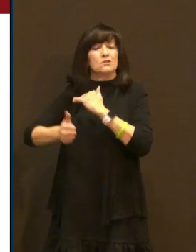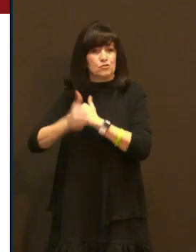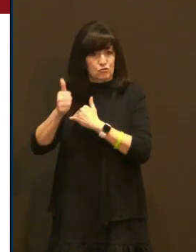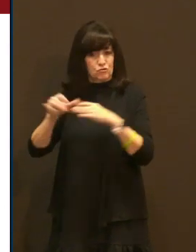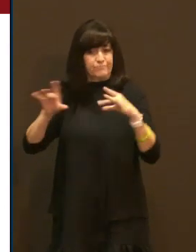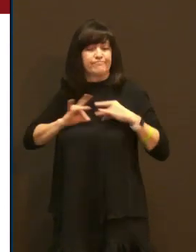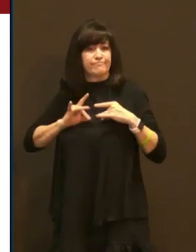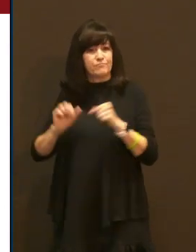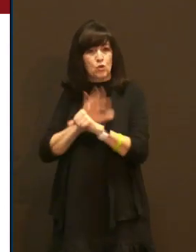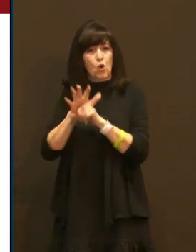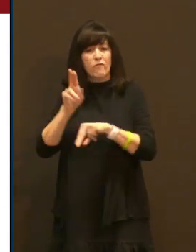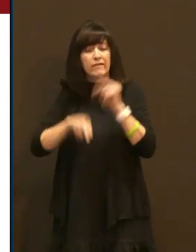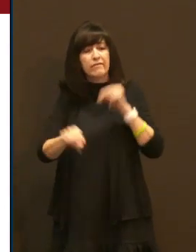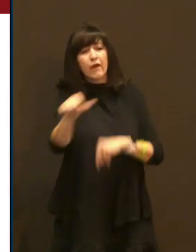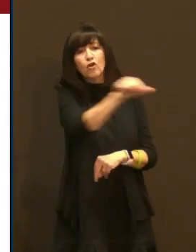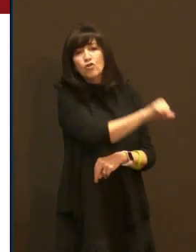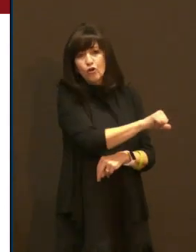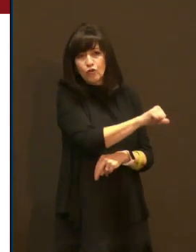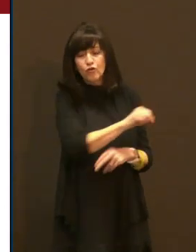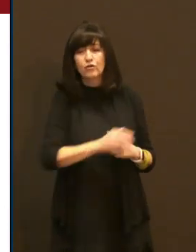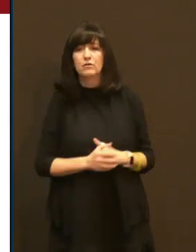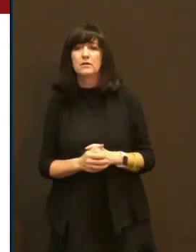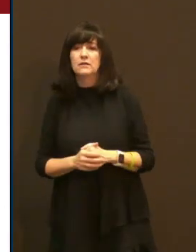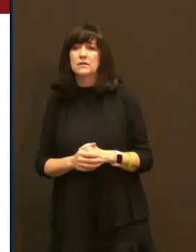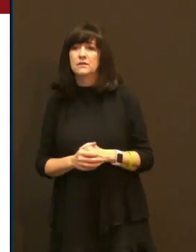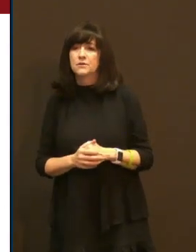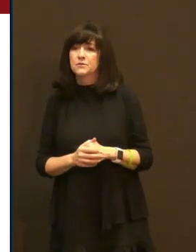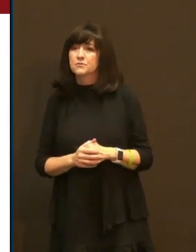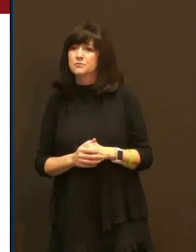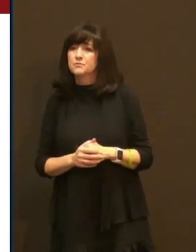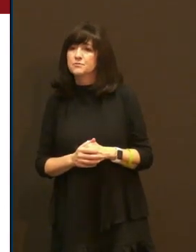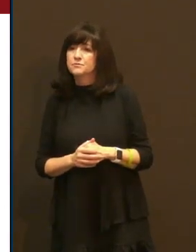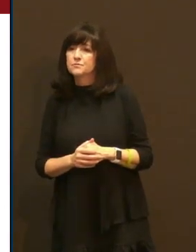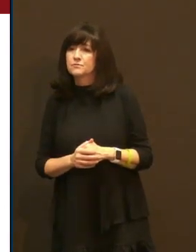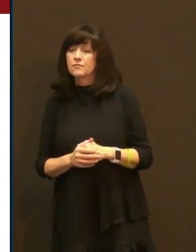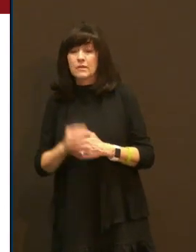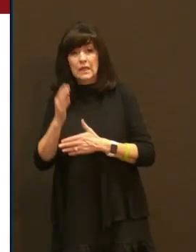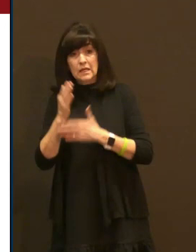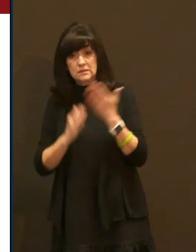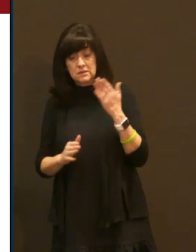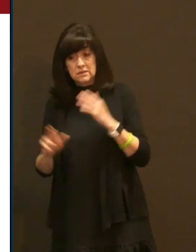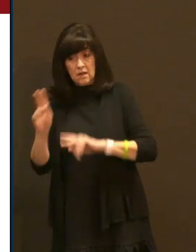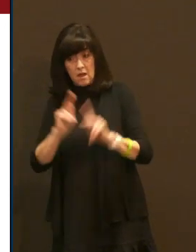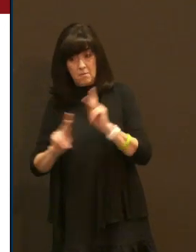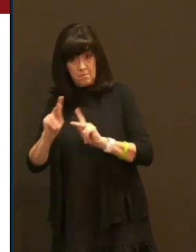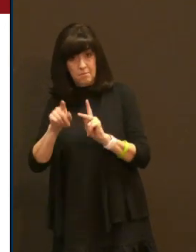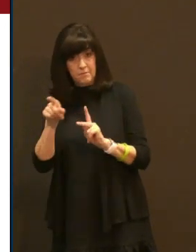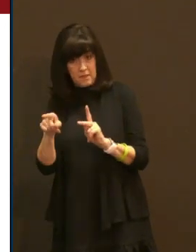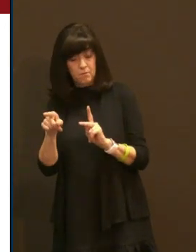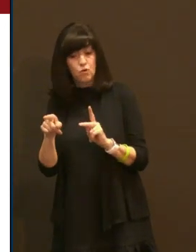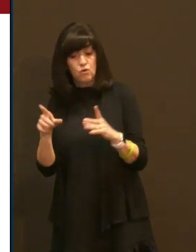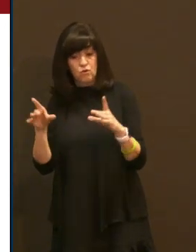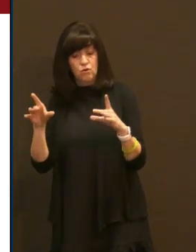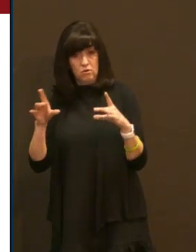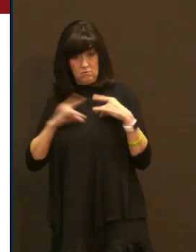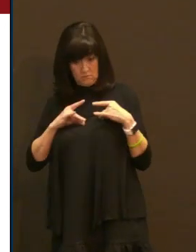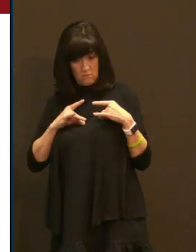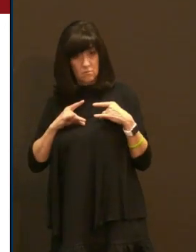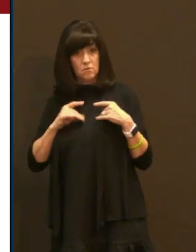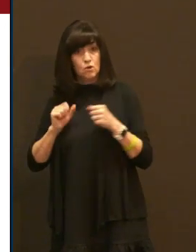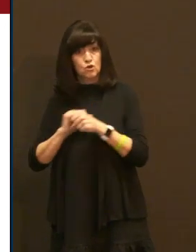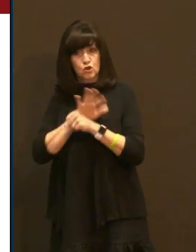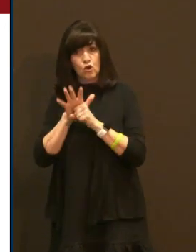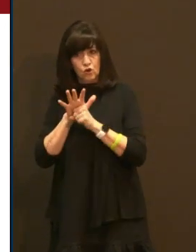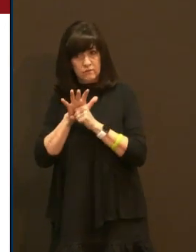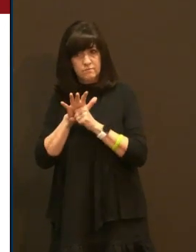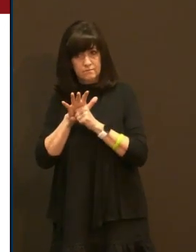And we also know that individuals who are COVID positive as employees